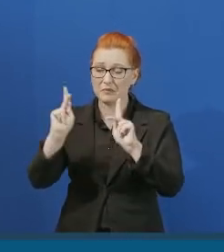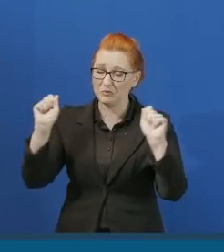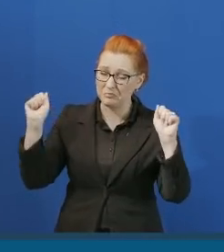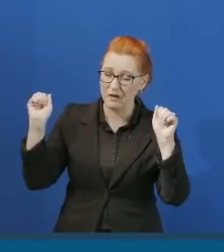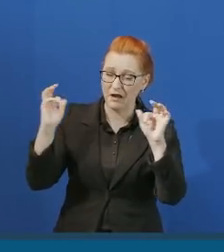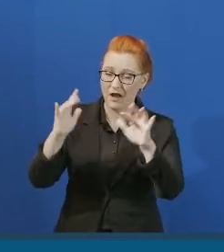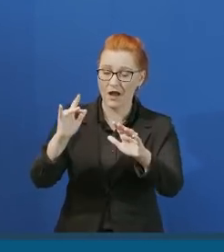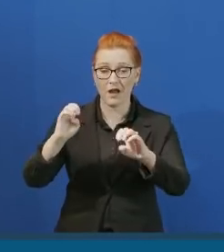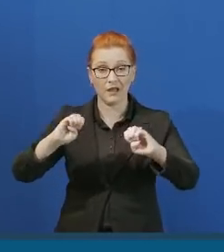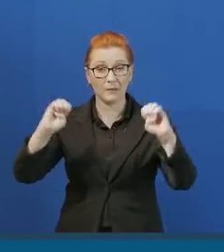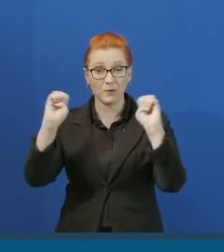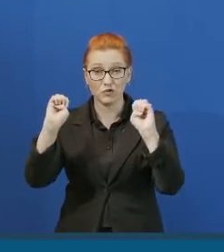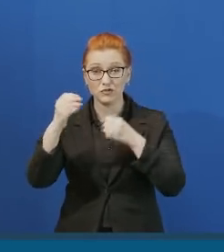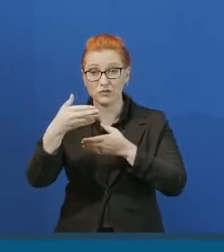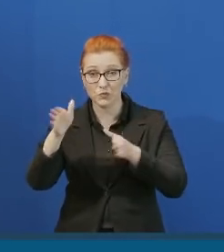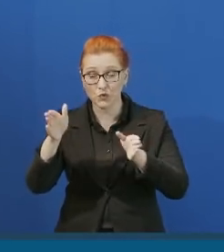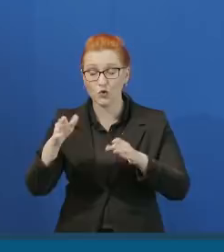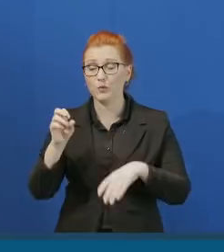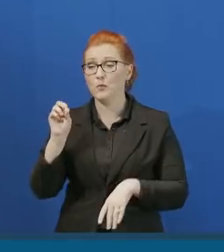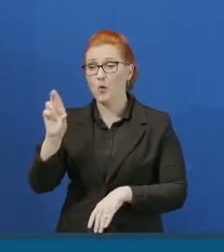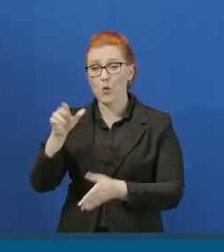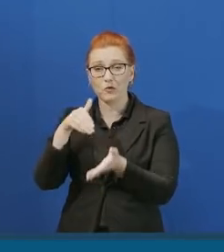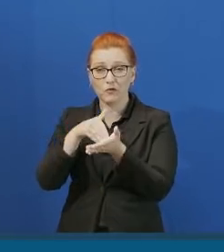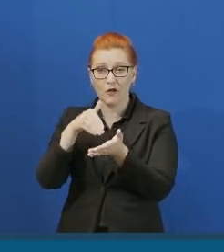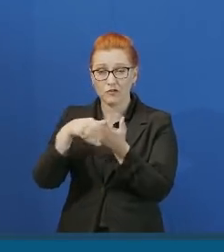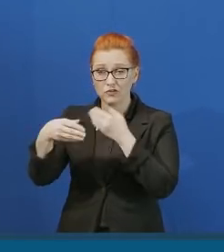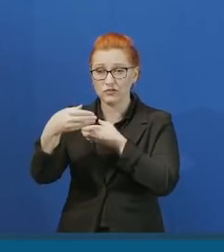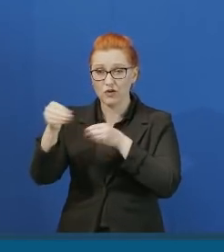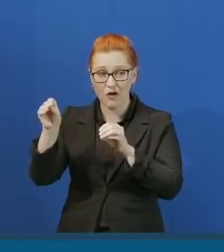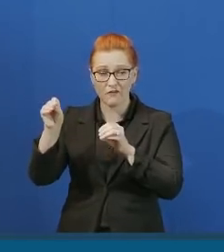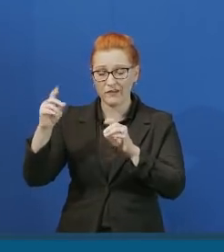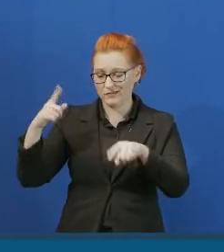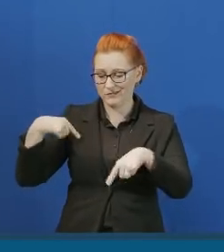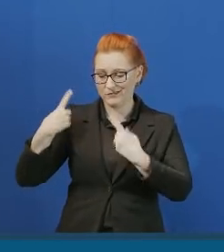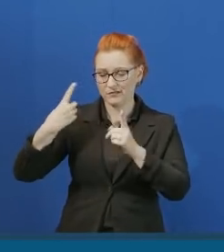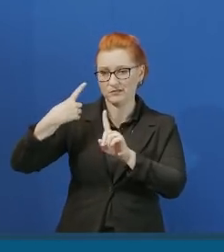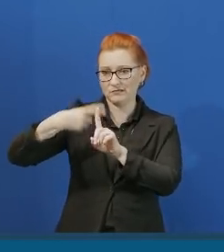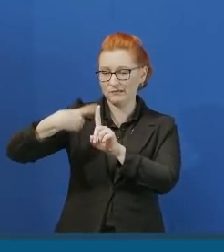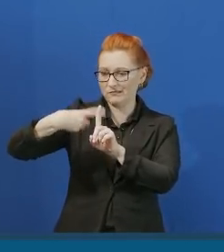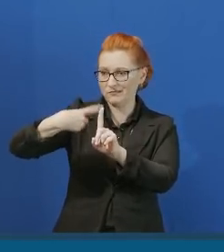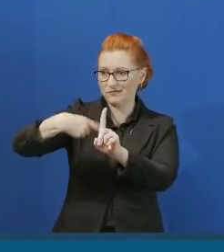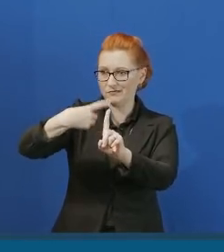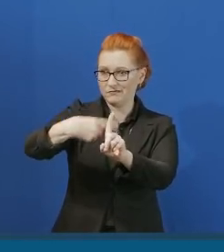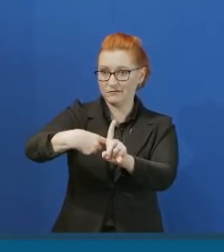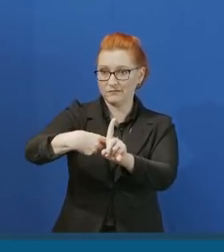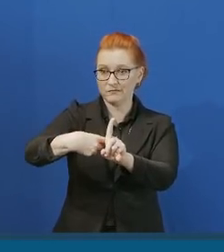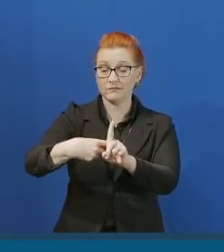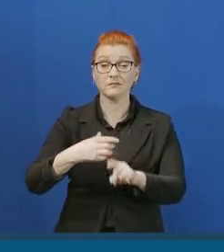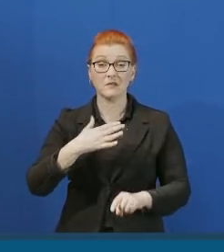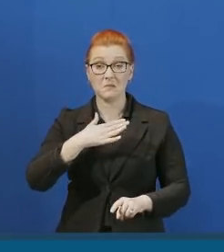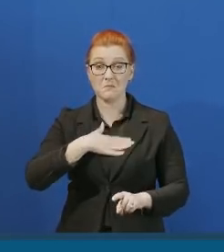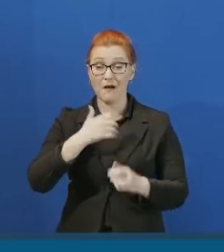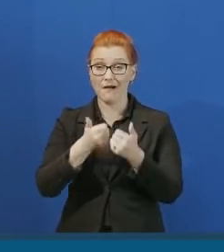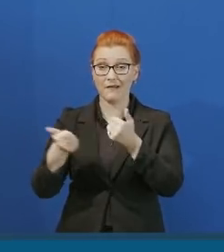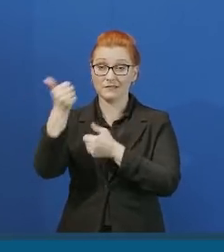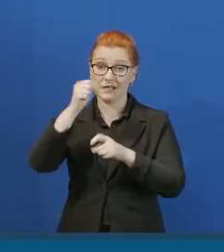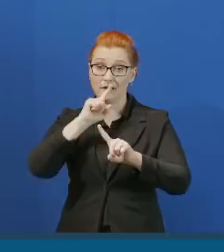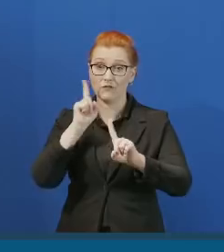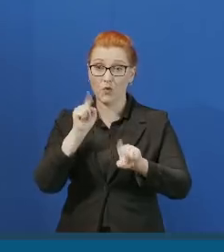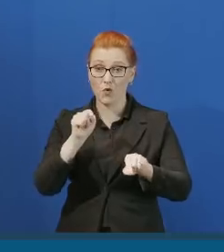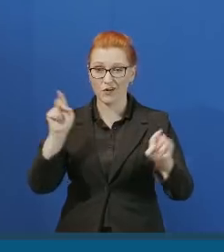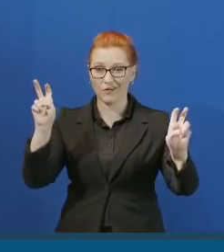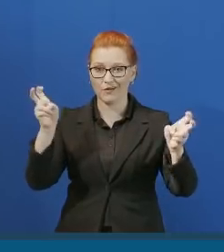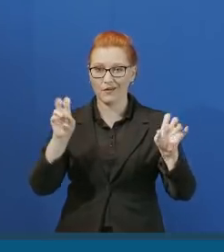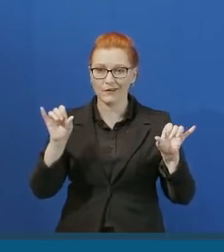and inpatient, month over month. The stay home, stay healthy, stay connected order was put into